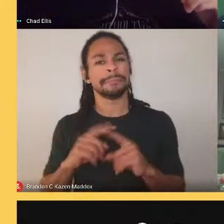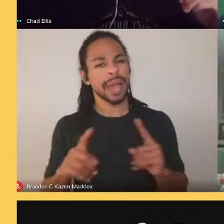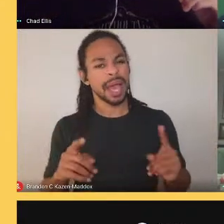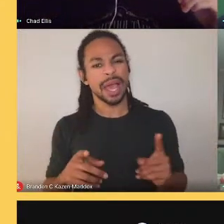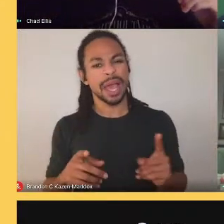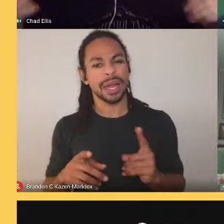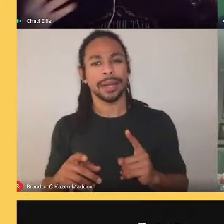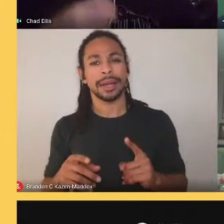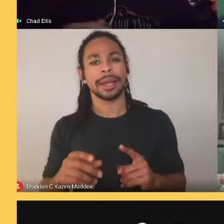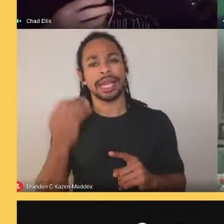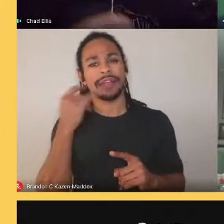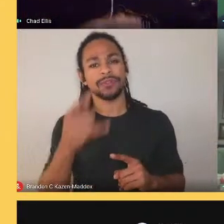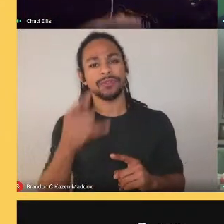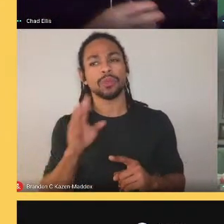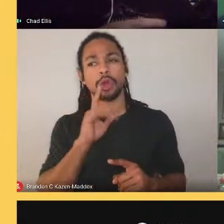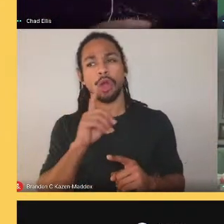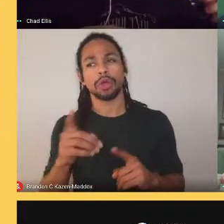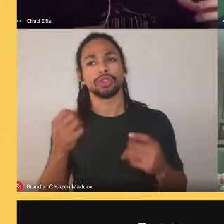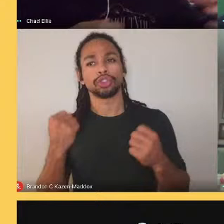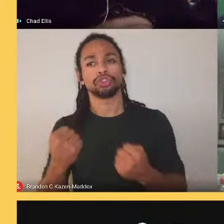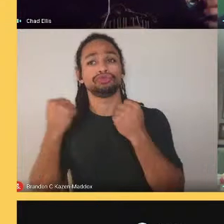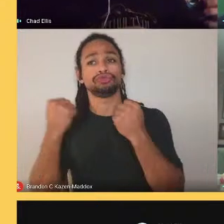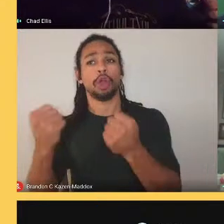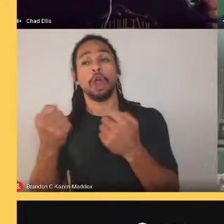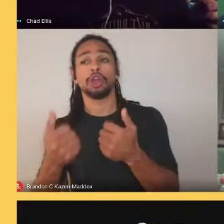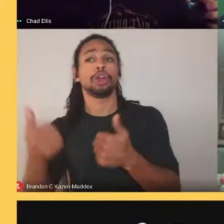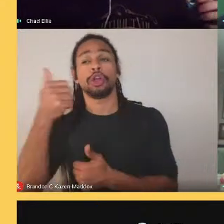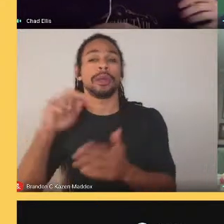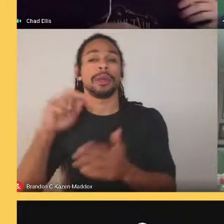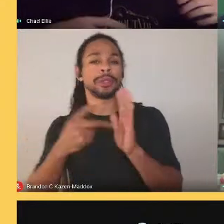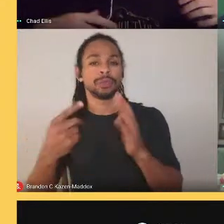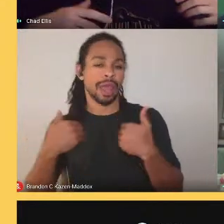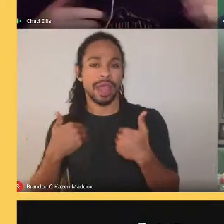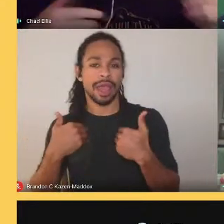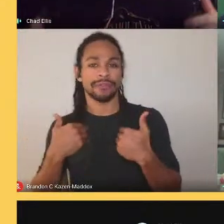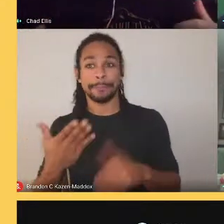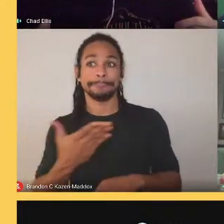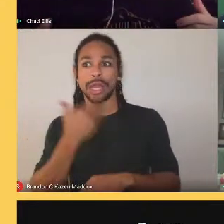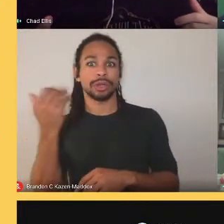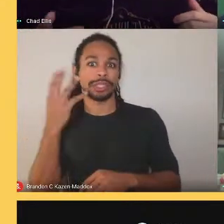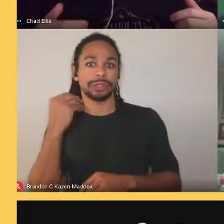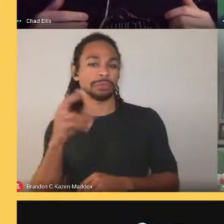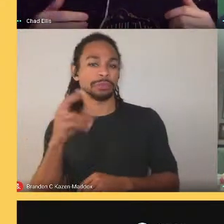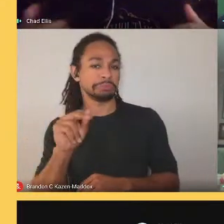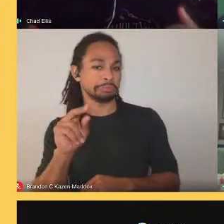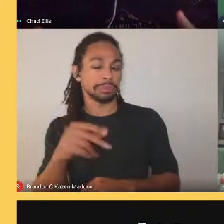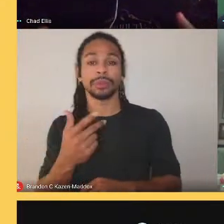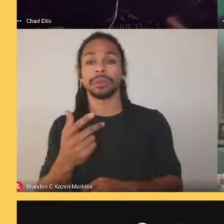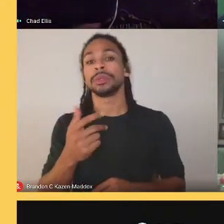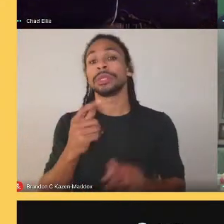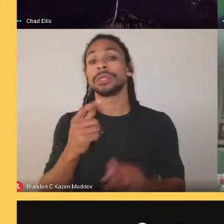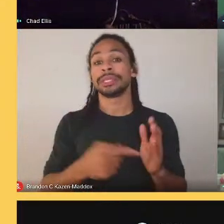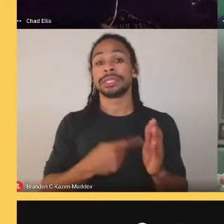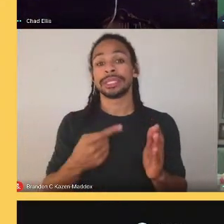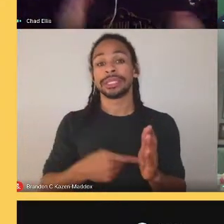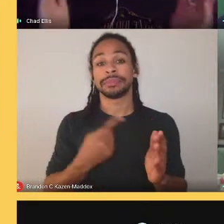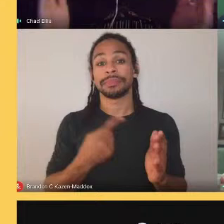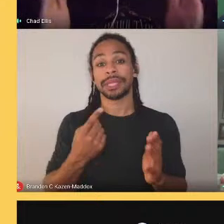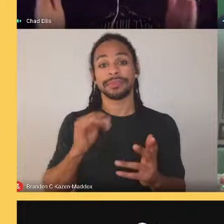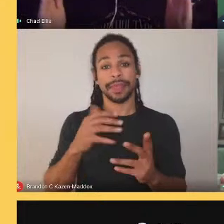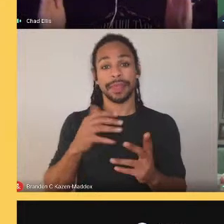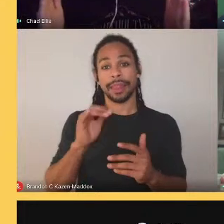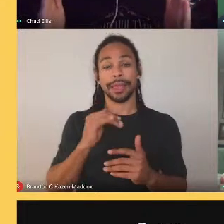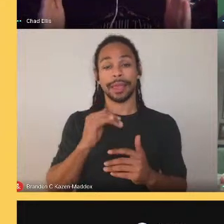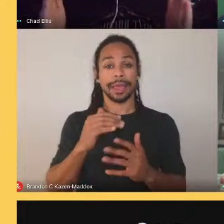more meek or inexperienced character leads to way more interesting storytelling. I ran 2 parallel games of Mouse Guard for a